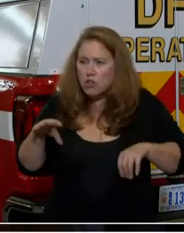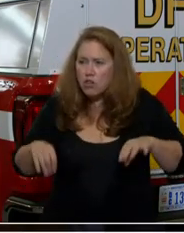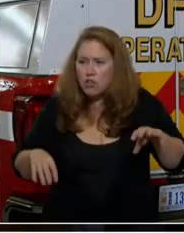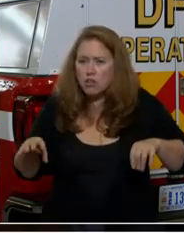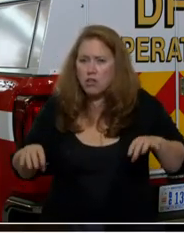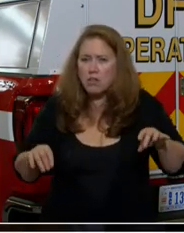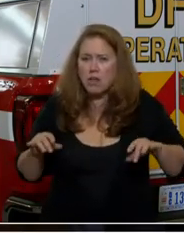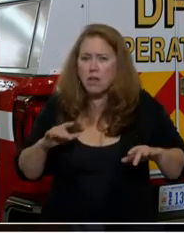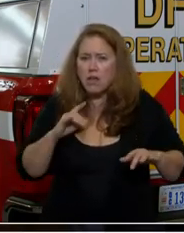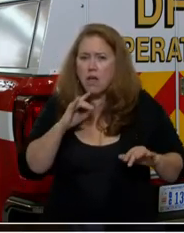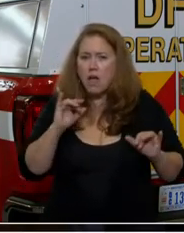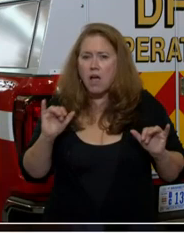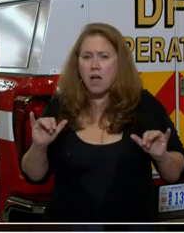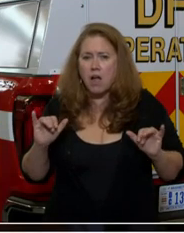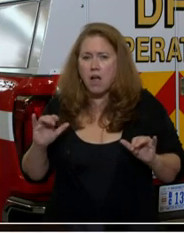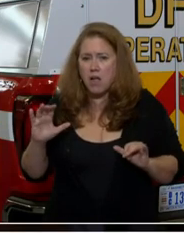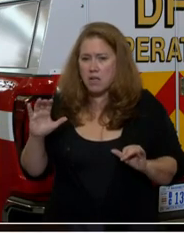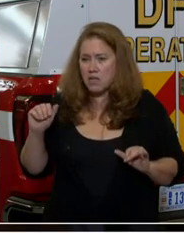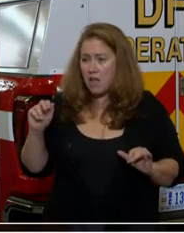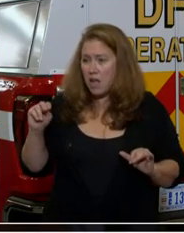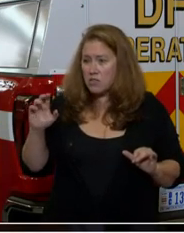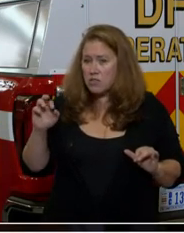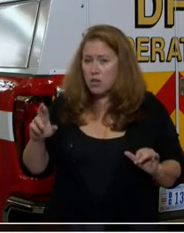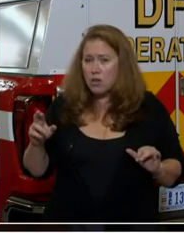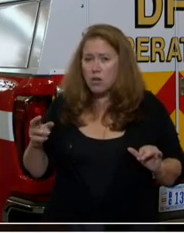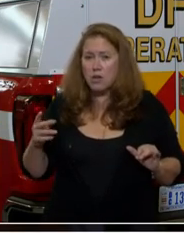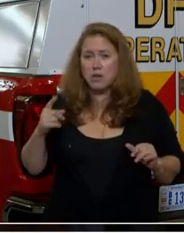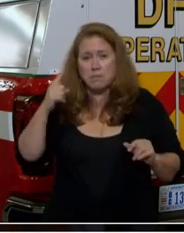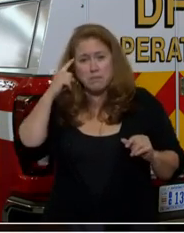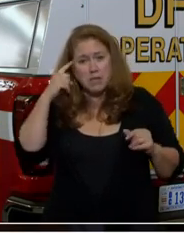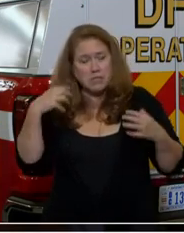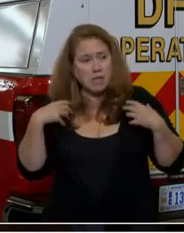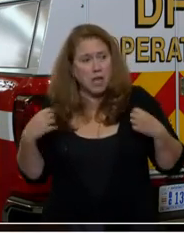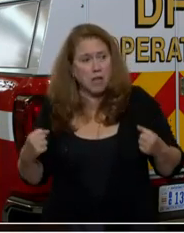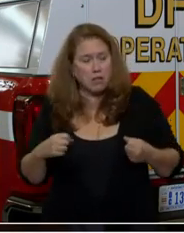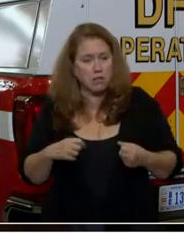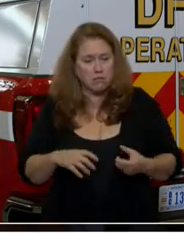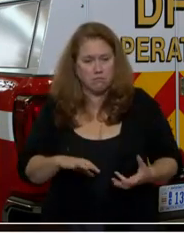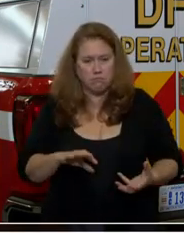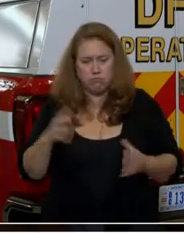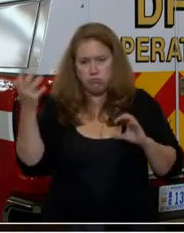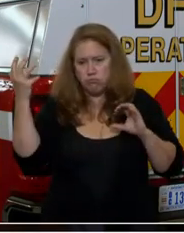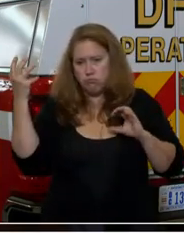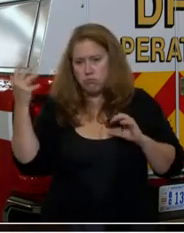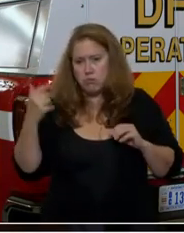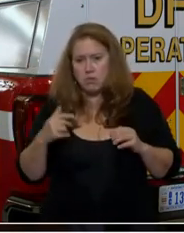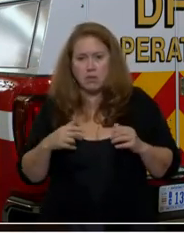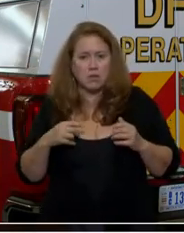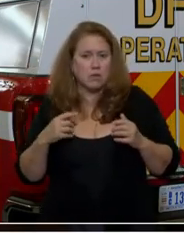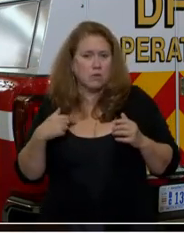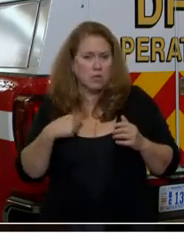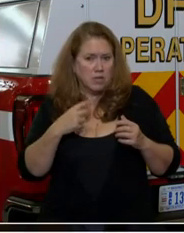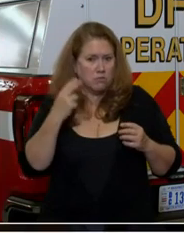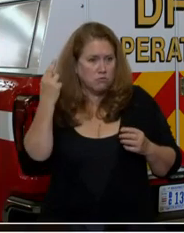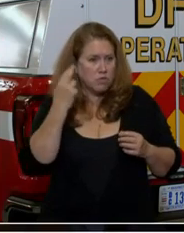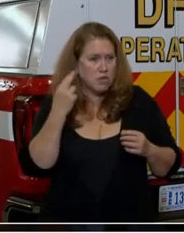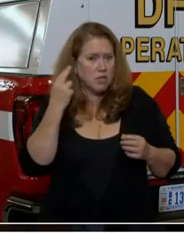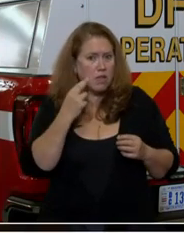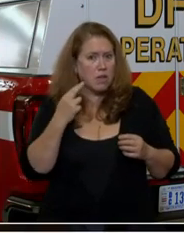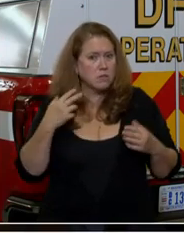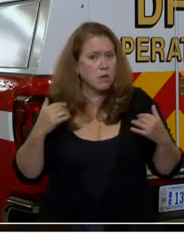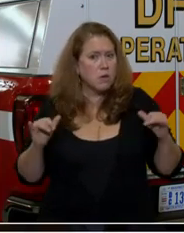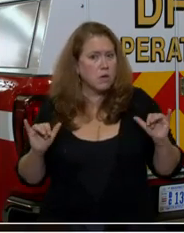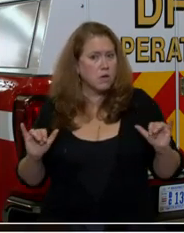93, as the mayor said, we recognize that in 45 minutes, citizens solved our Homeland Security problem from planes.